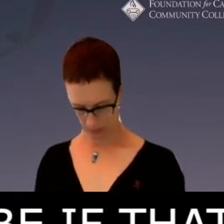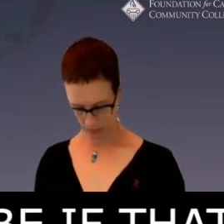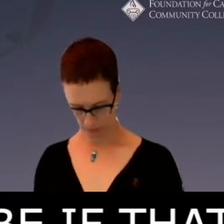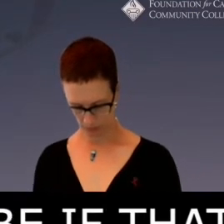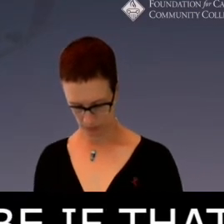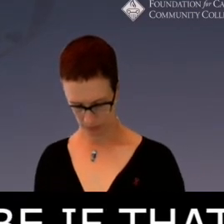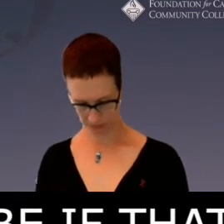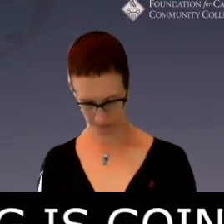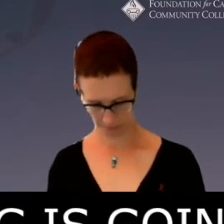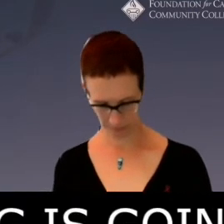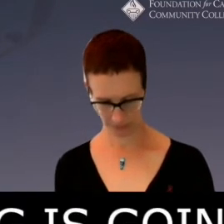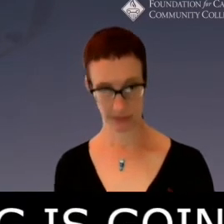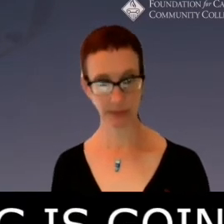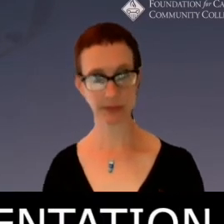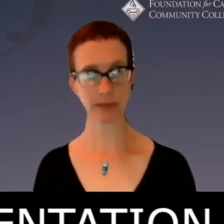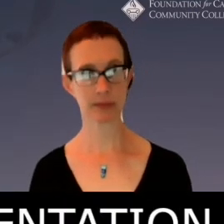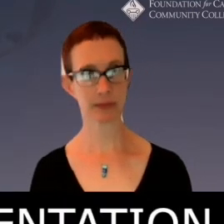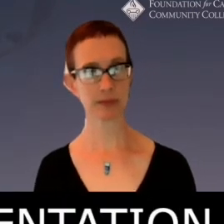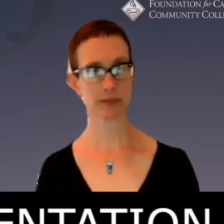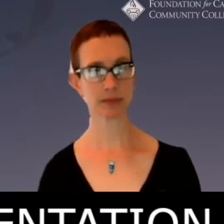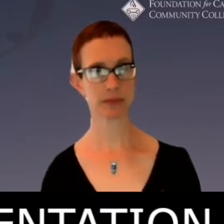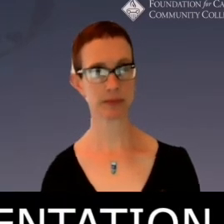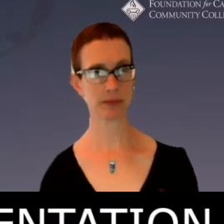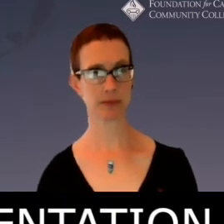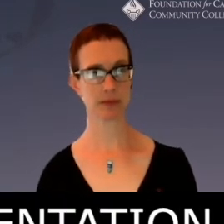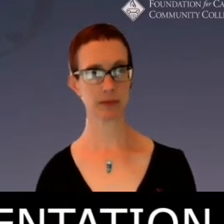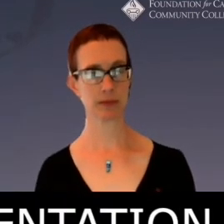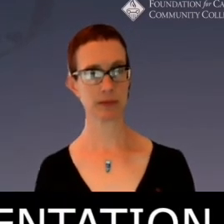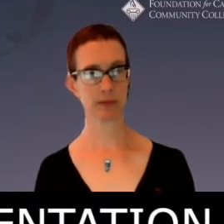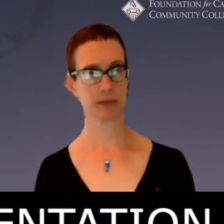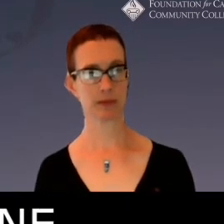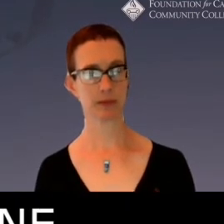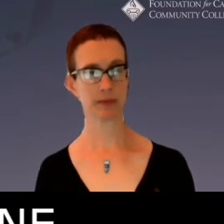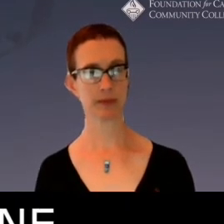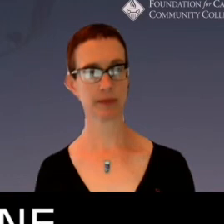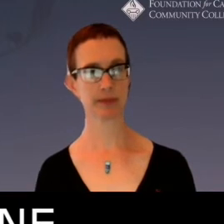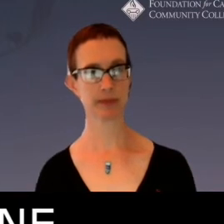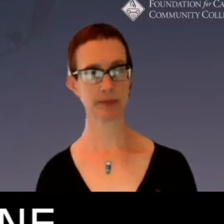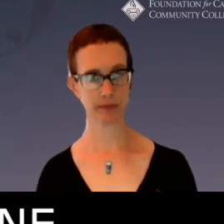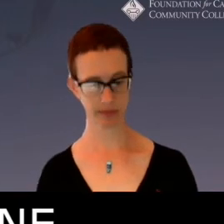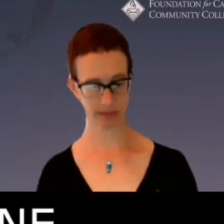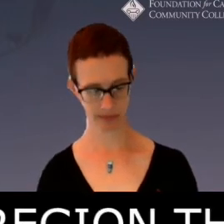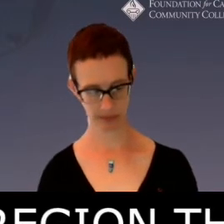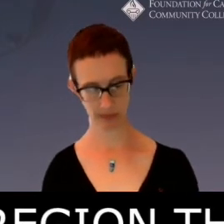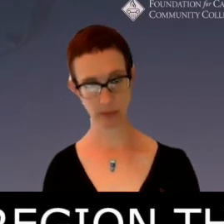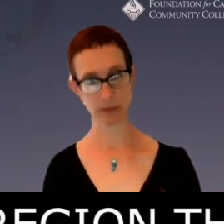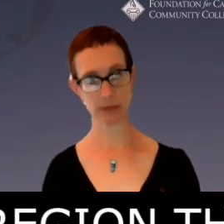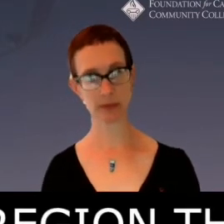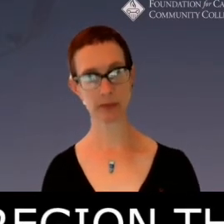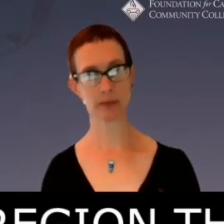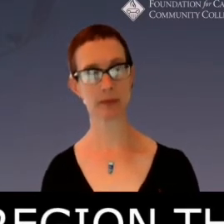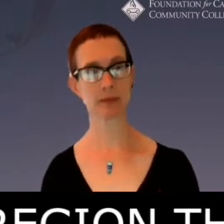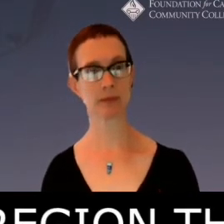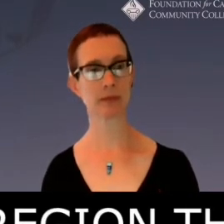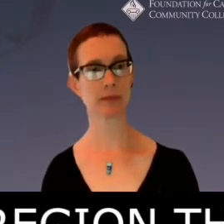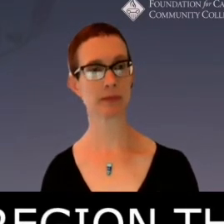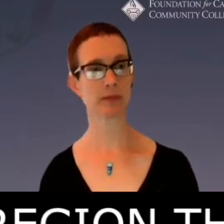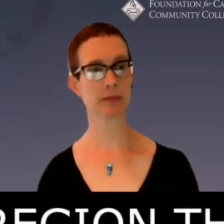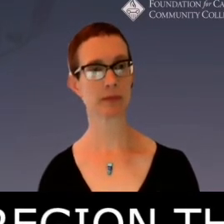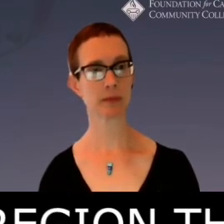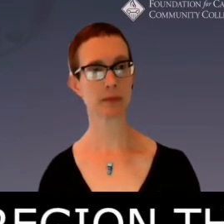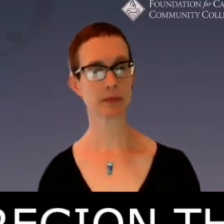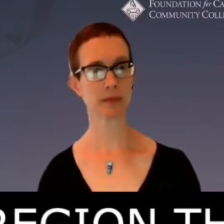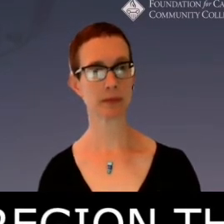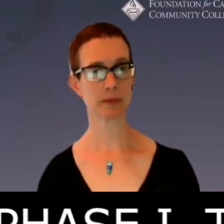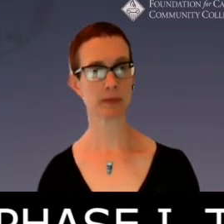implementation. And if you're awarding only one implementation for each region that was not funded through phase 1, then